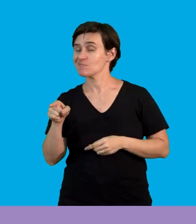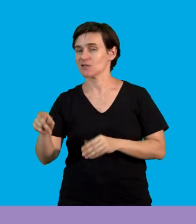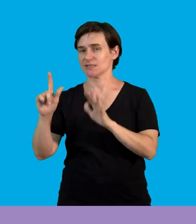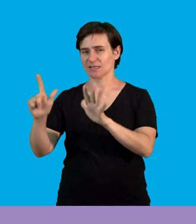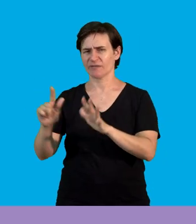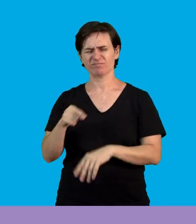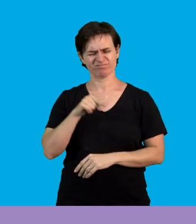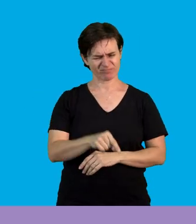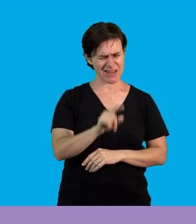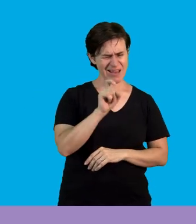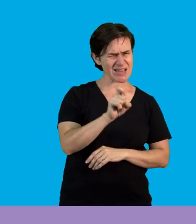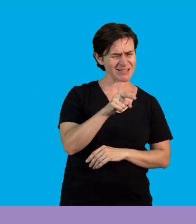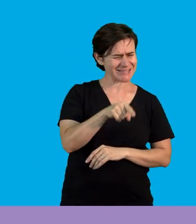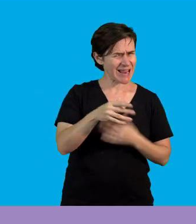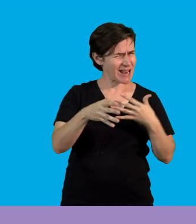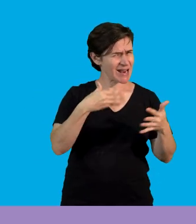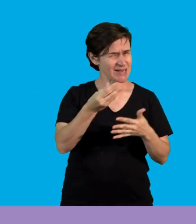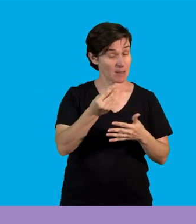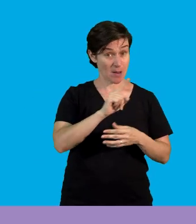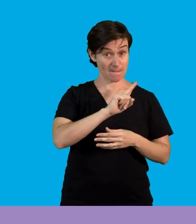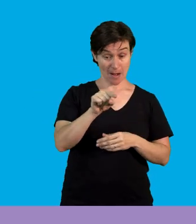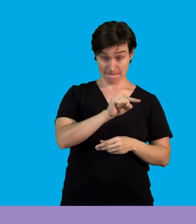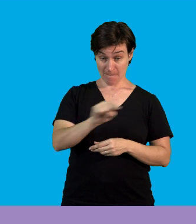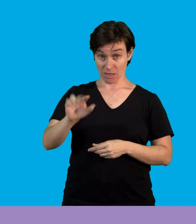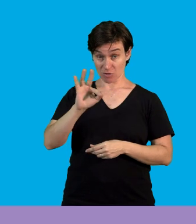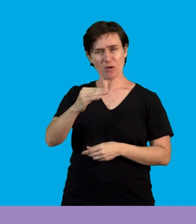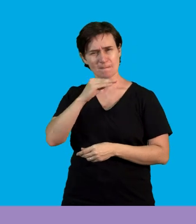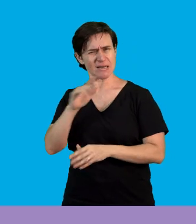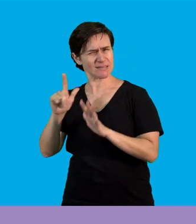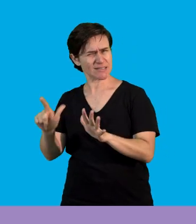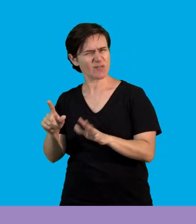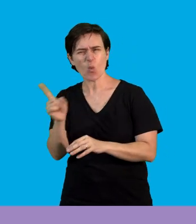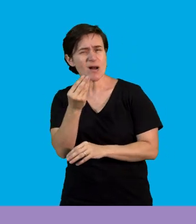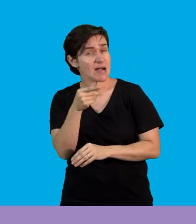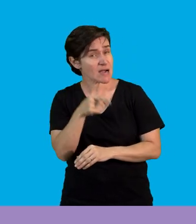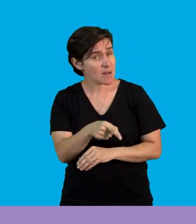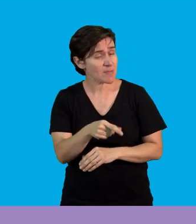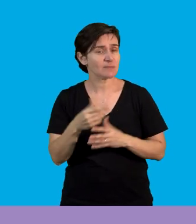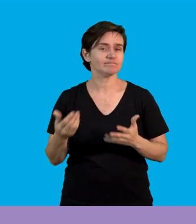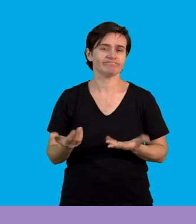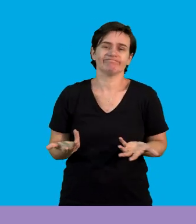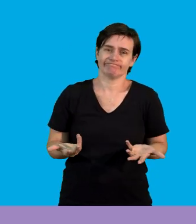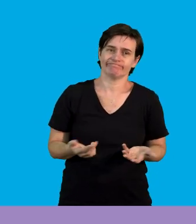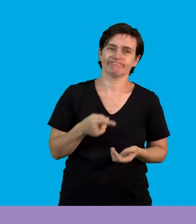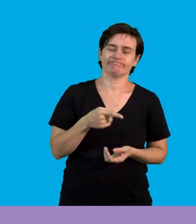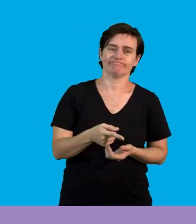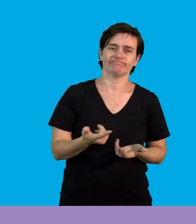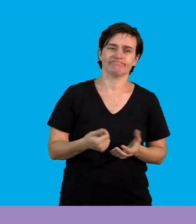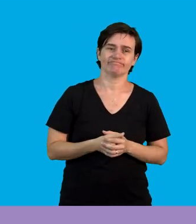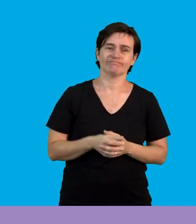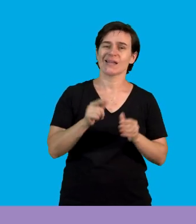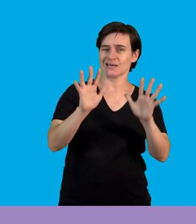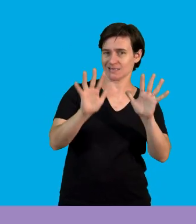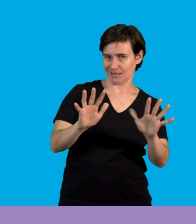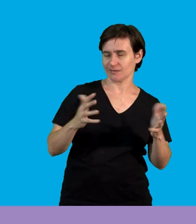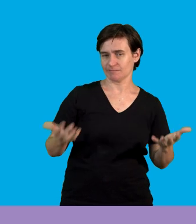A number unknown, when you subtract 3 from that number, you will get 7. What number is that? And that number would